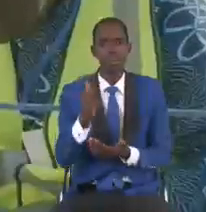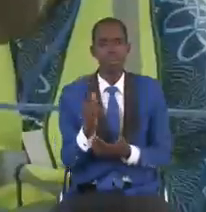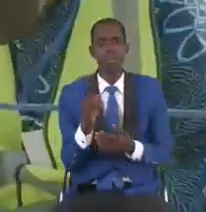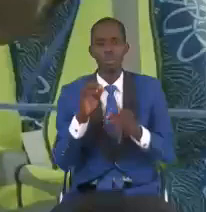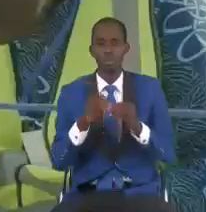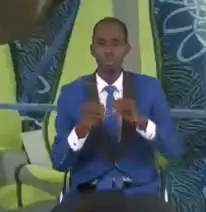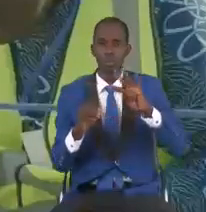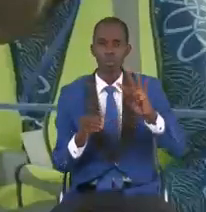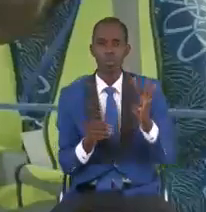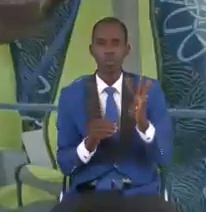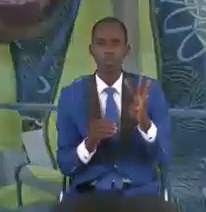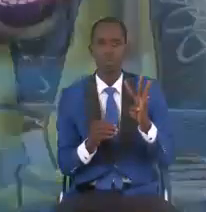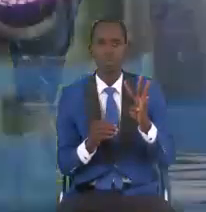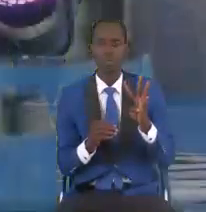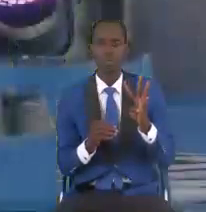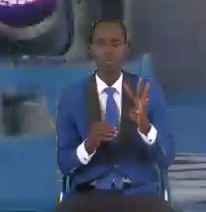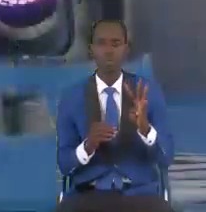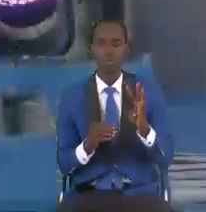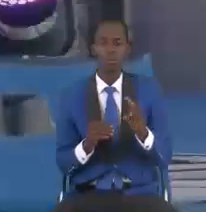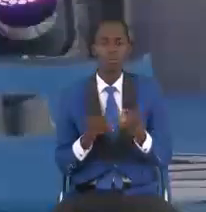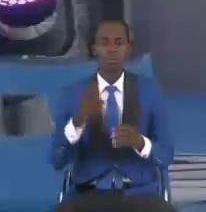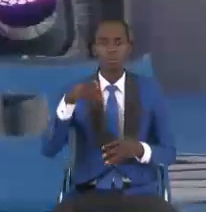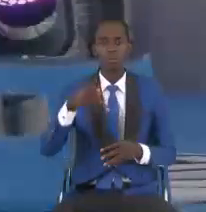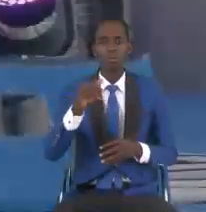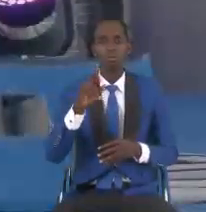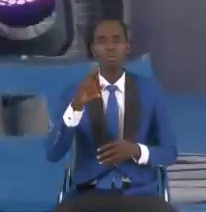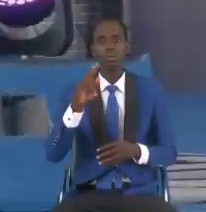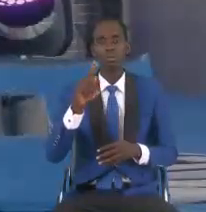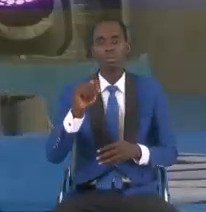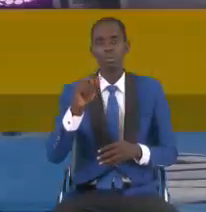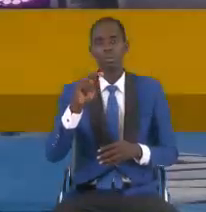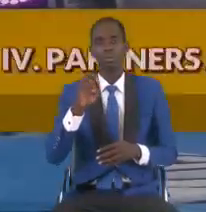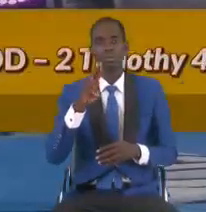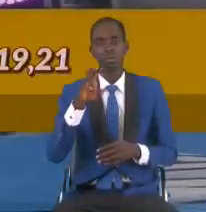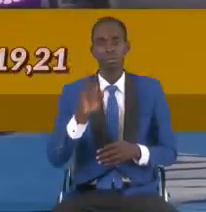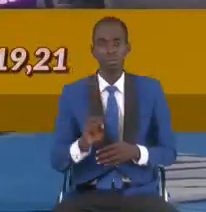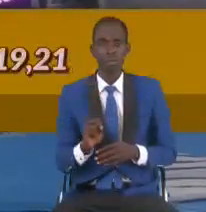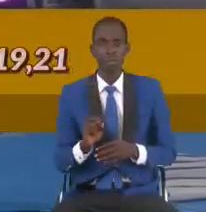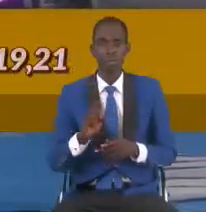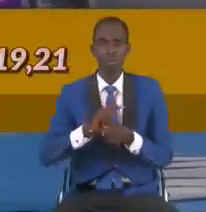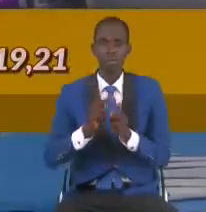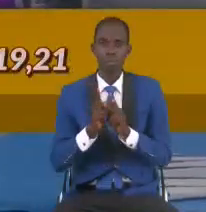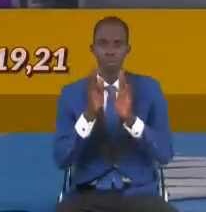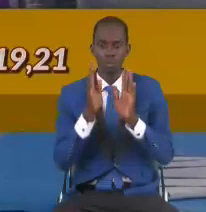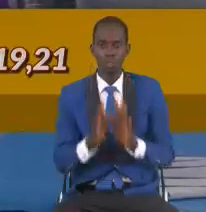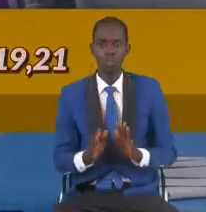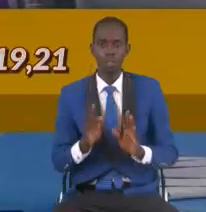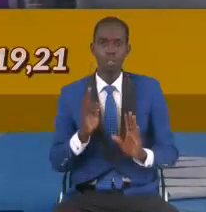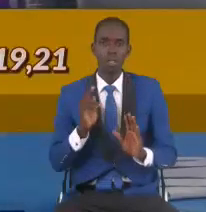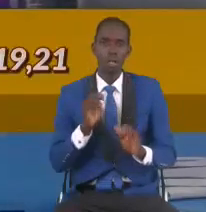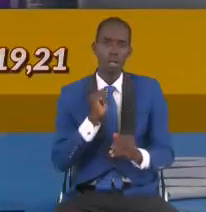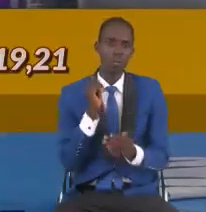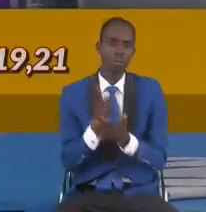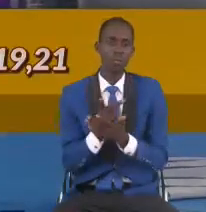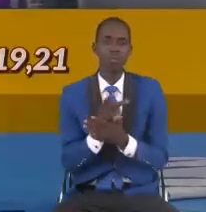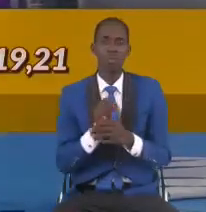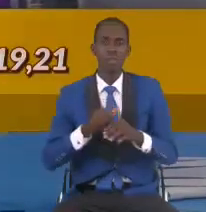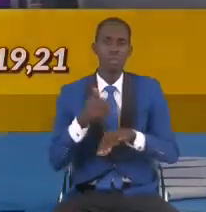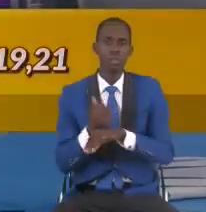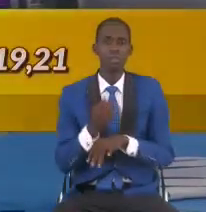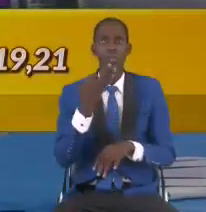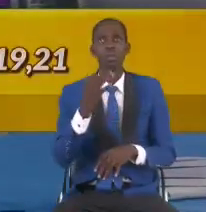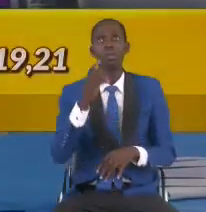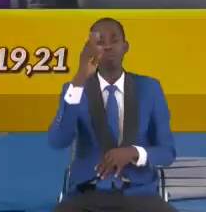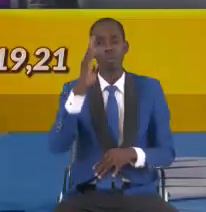four, partners approved of God. Partners approved of God. He spoke in verse 19